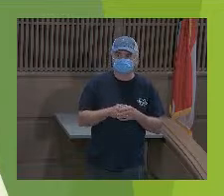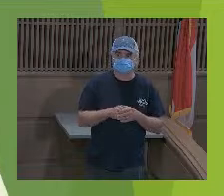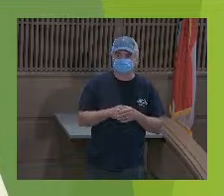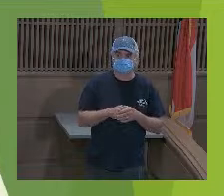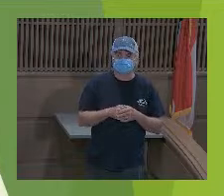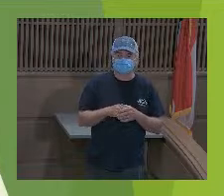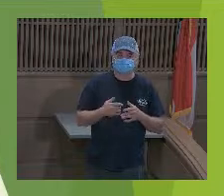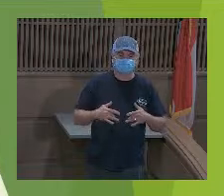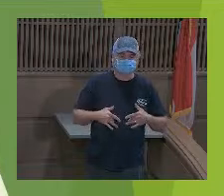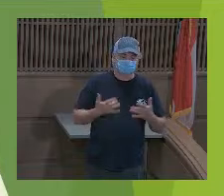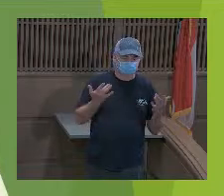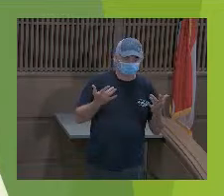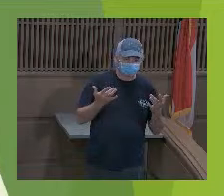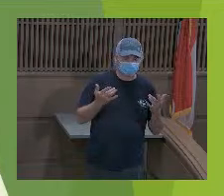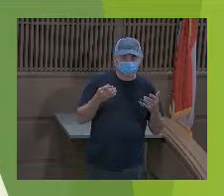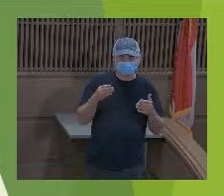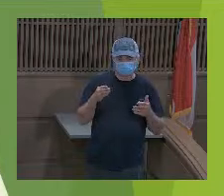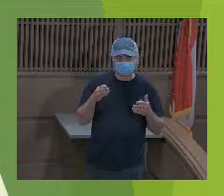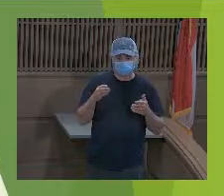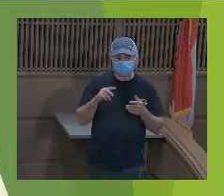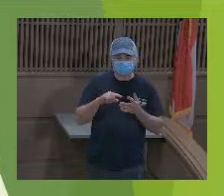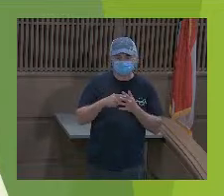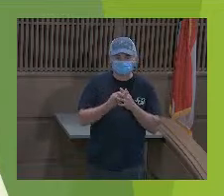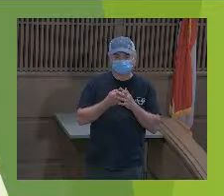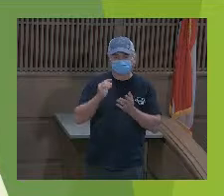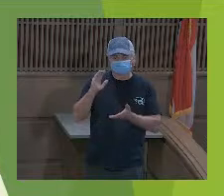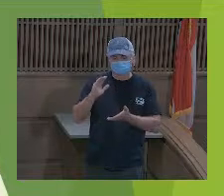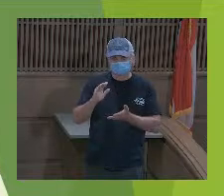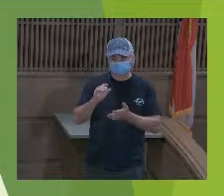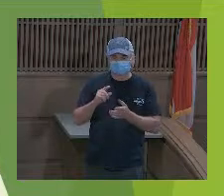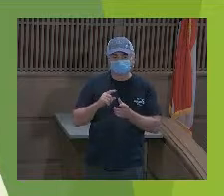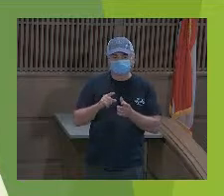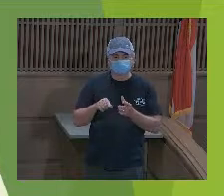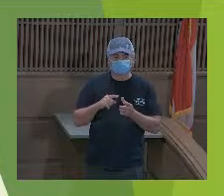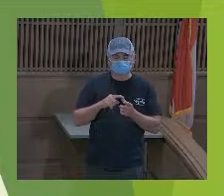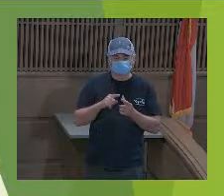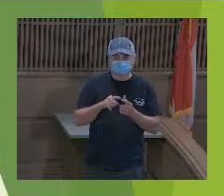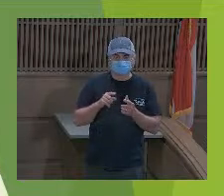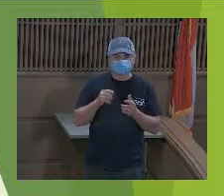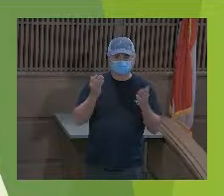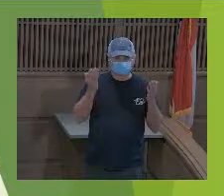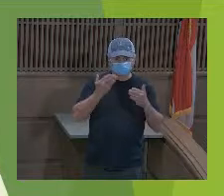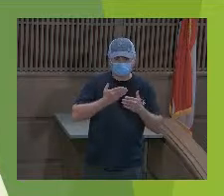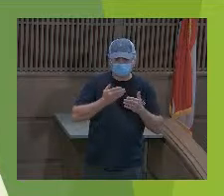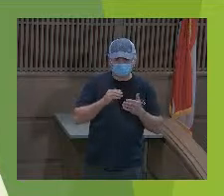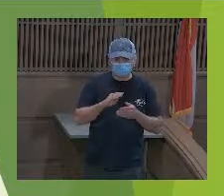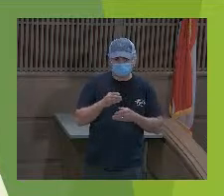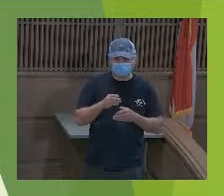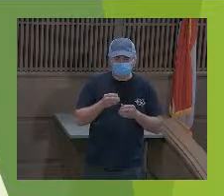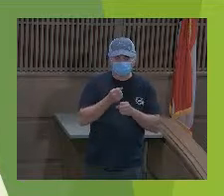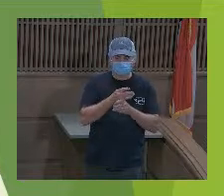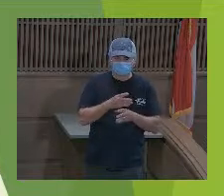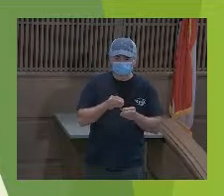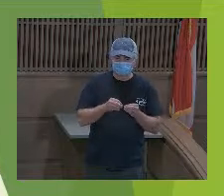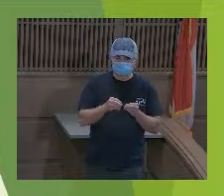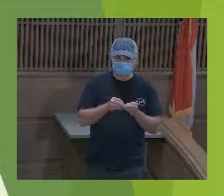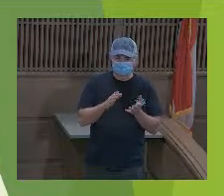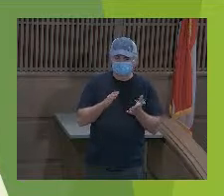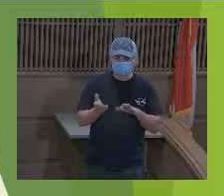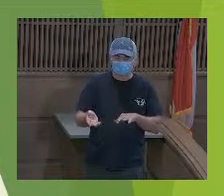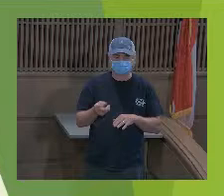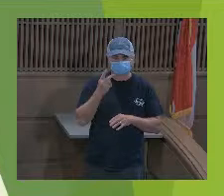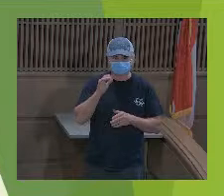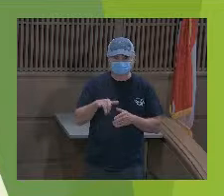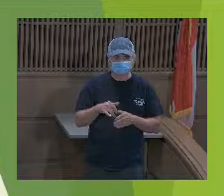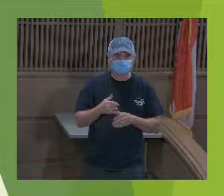coinciding high number of deaths with that. And we have seen it this month and last